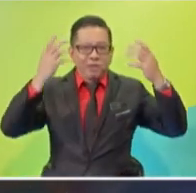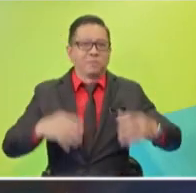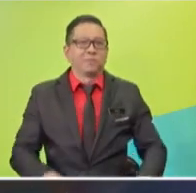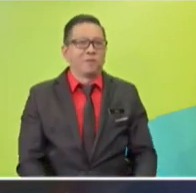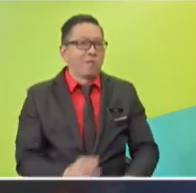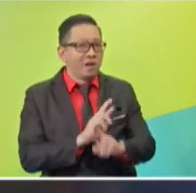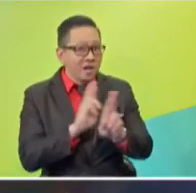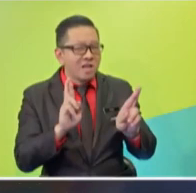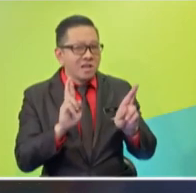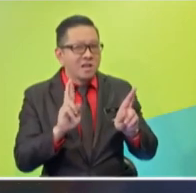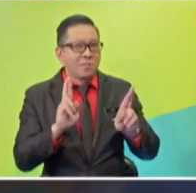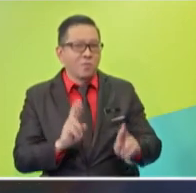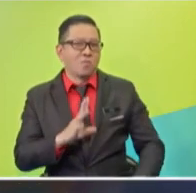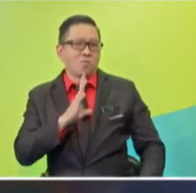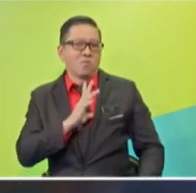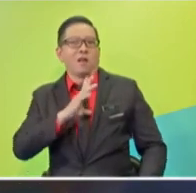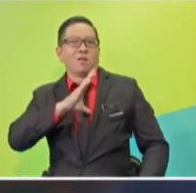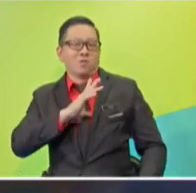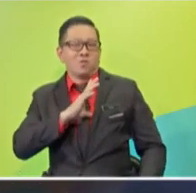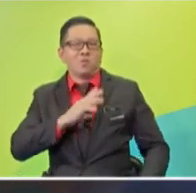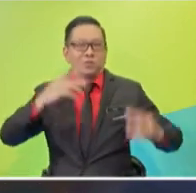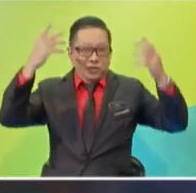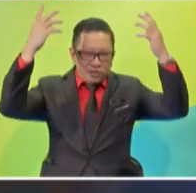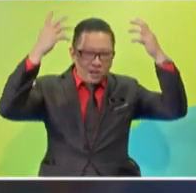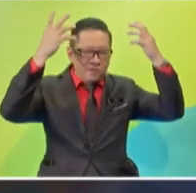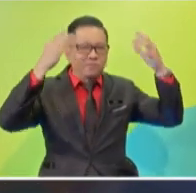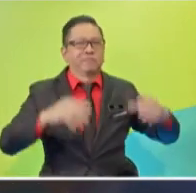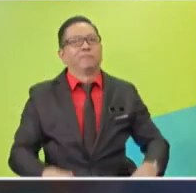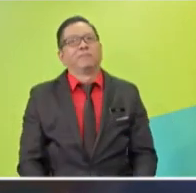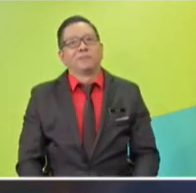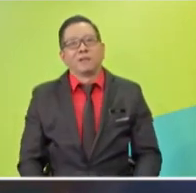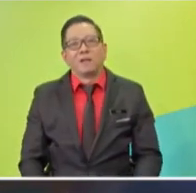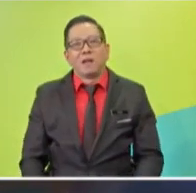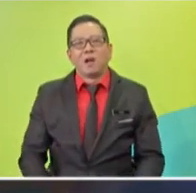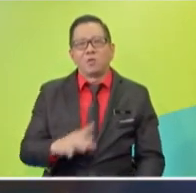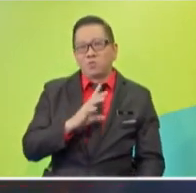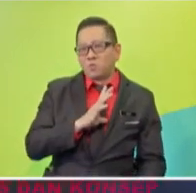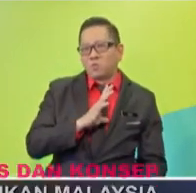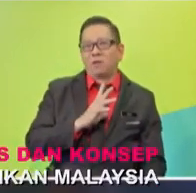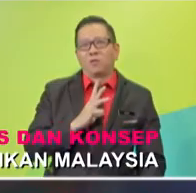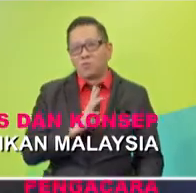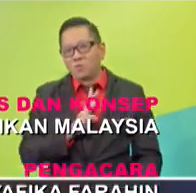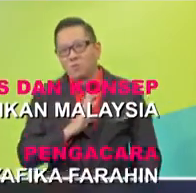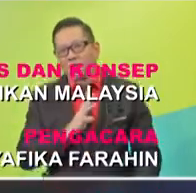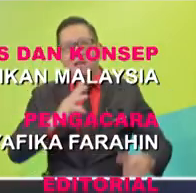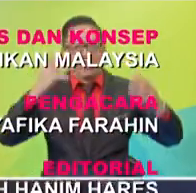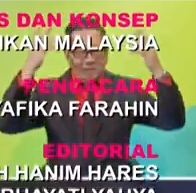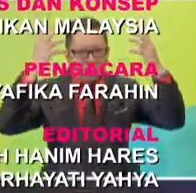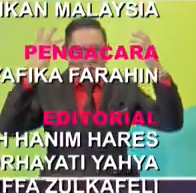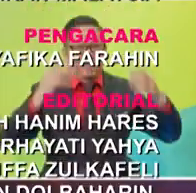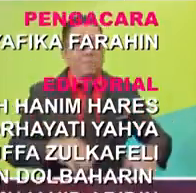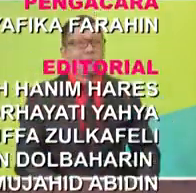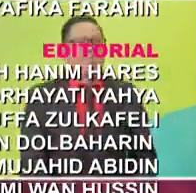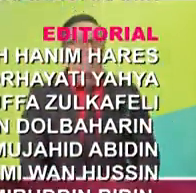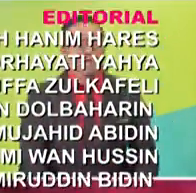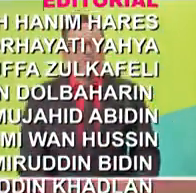Ready? Alright. I'm a cool, cool chef. Cook, bake, and